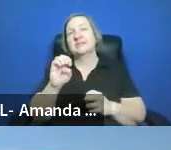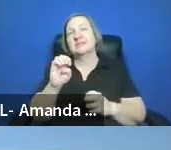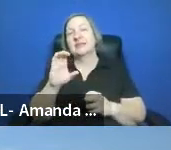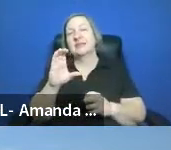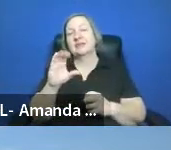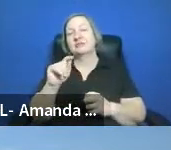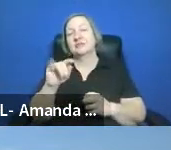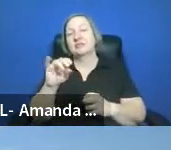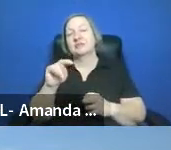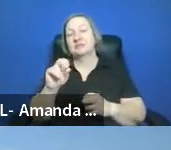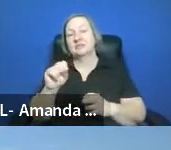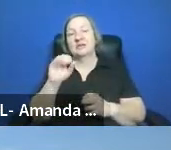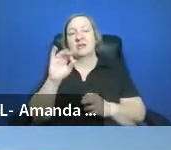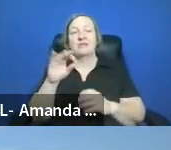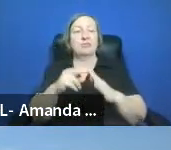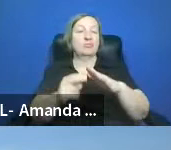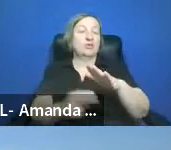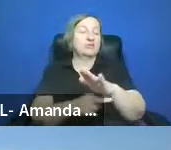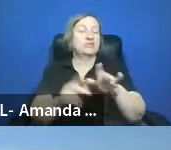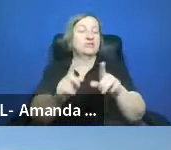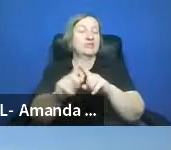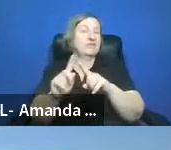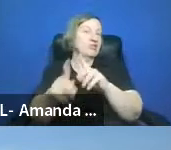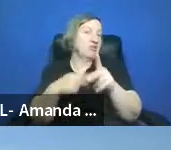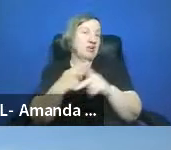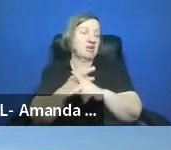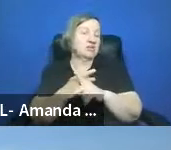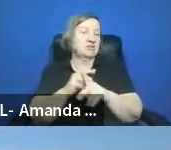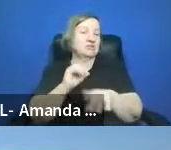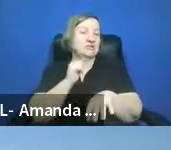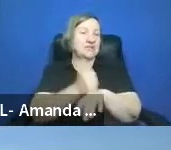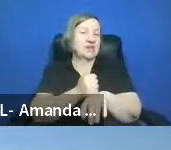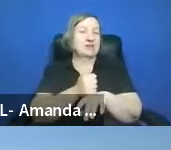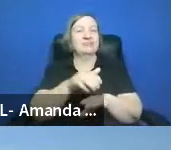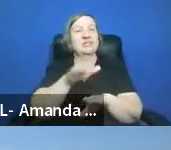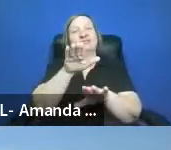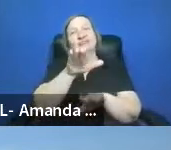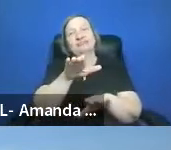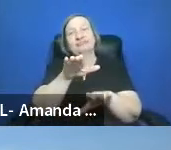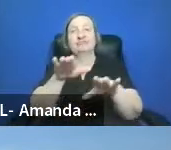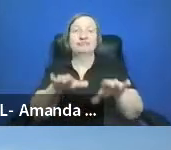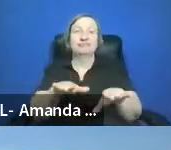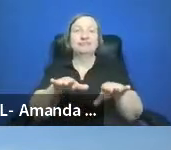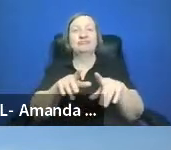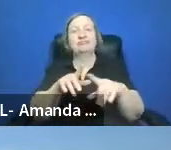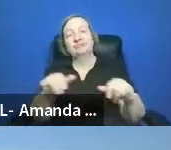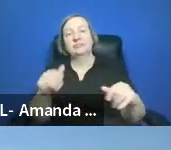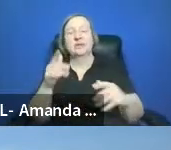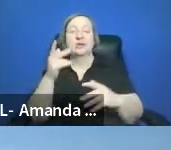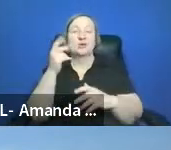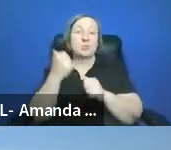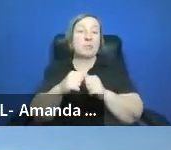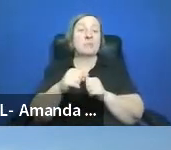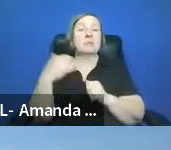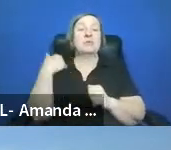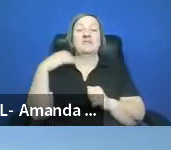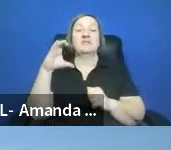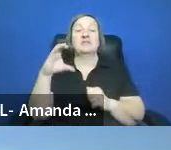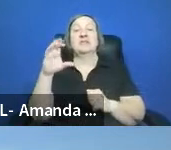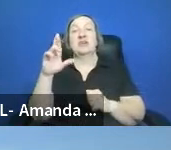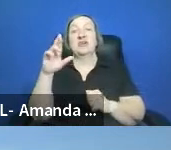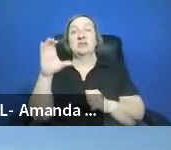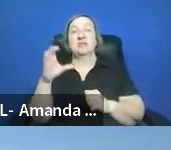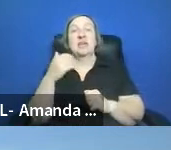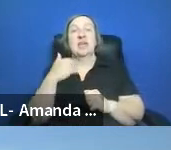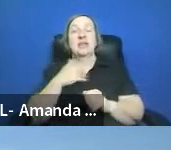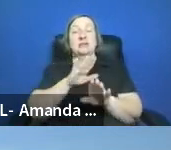bridge, of the bridge configurations we could look at. And if you recall from the previous effort of CRC, we had kind of a